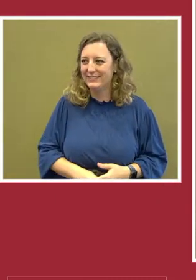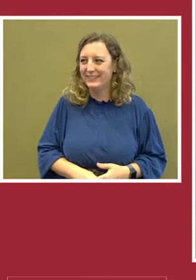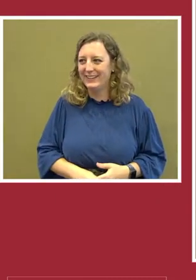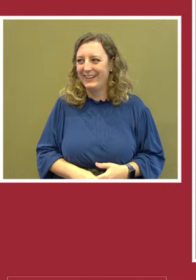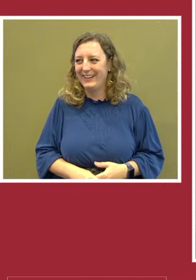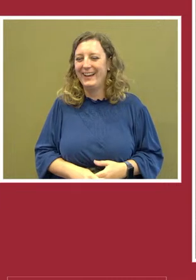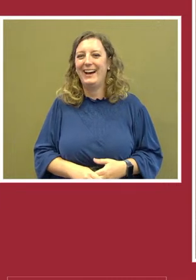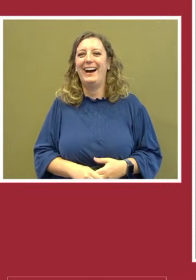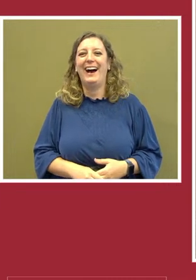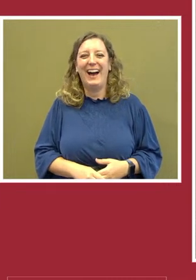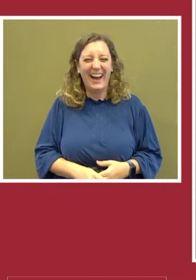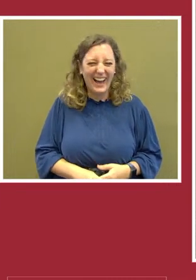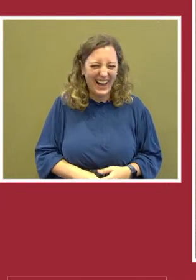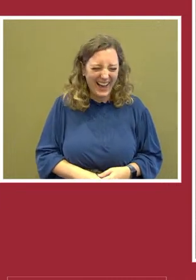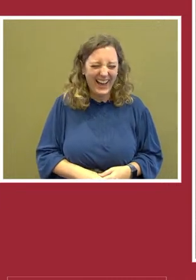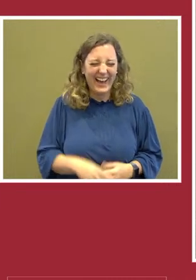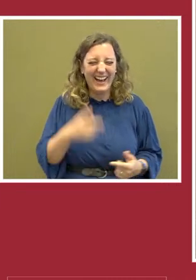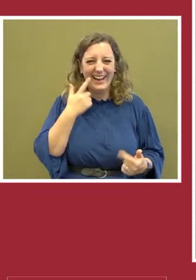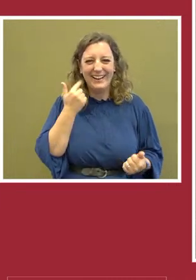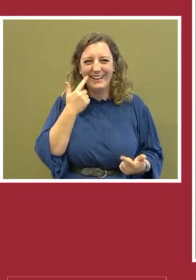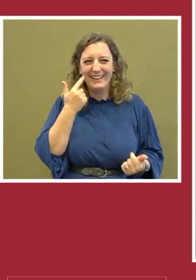Nice try, Laura. Anyway.